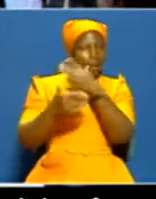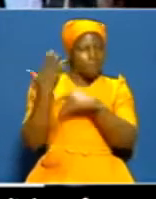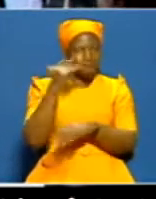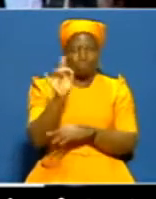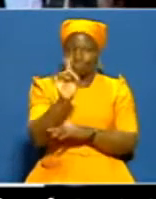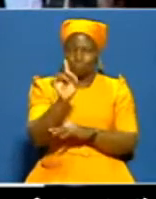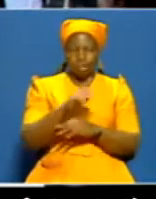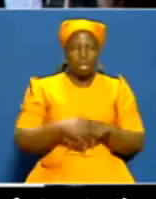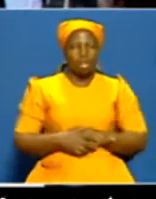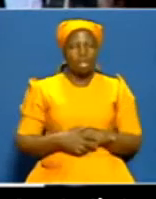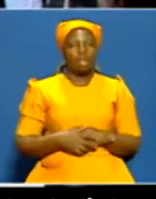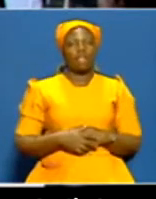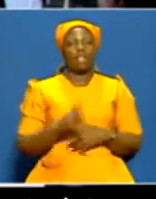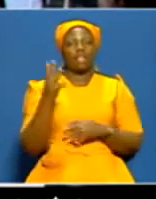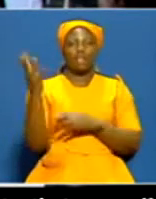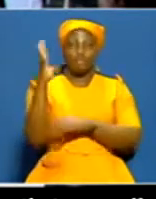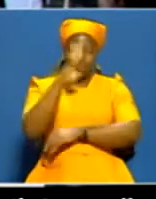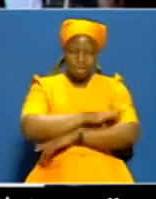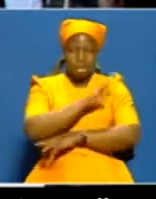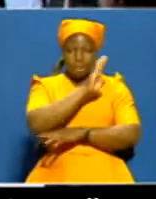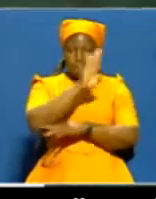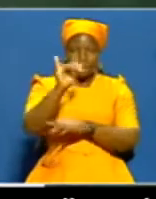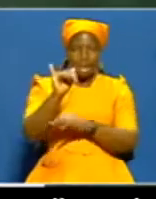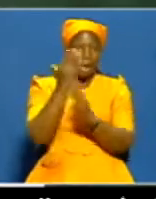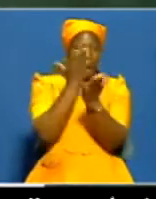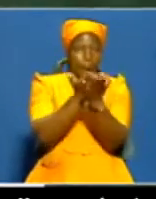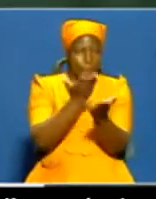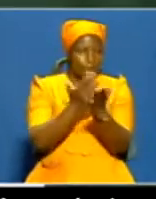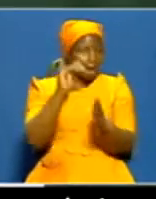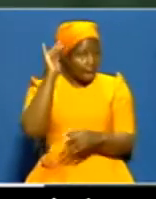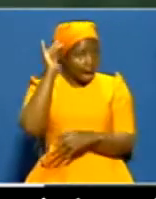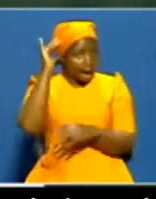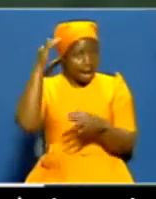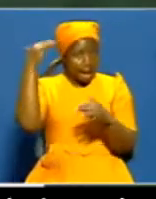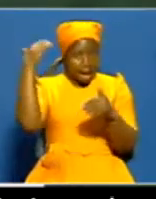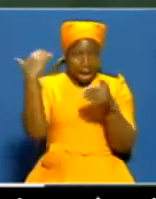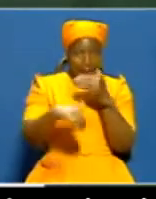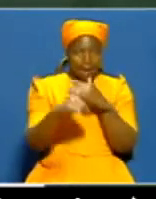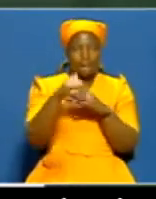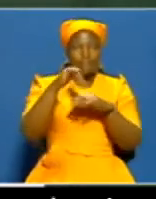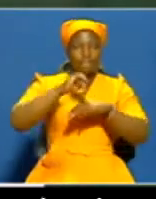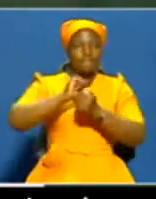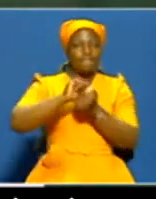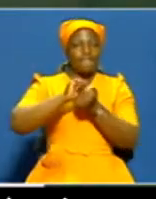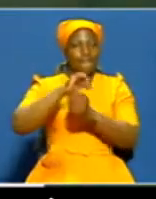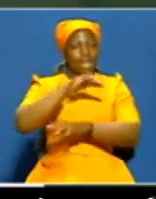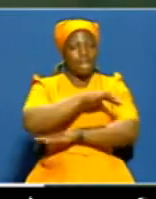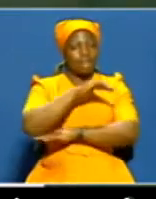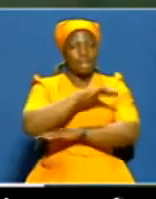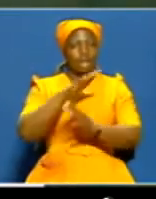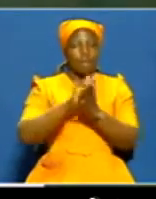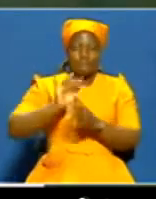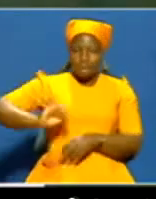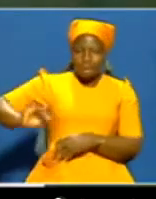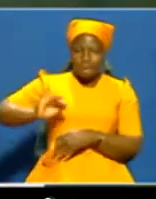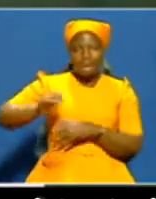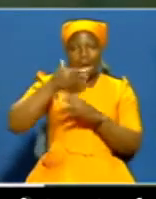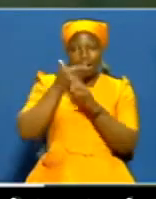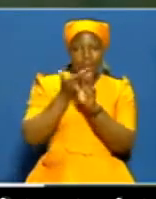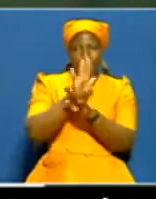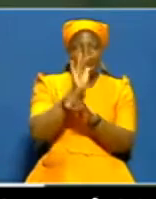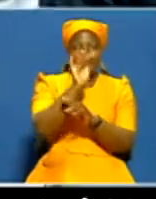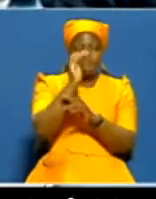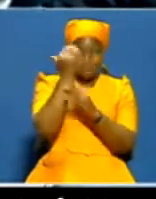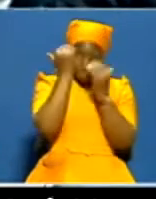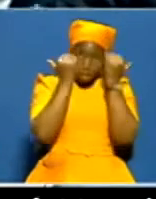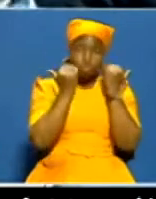The 4 days of the BBI appeal hearing came to an end on Friday evening, with the remaining respondents seeking the court to uphold the